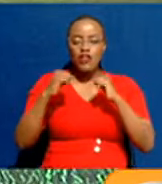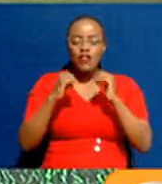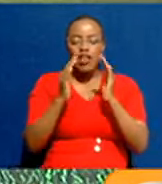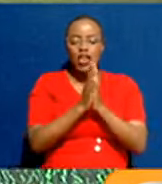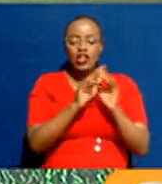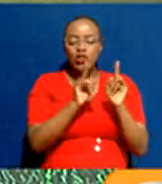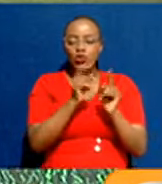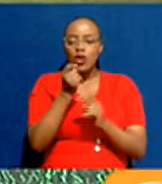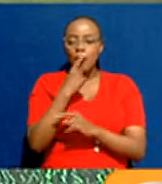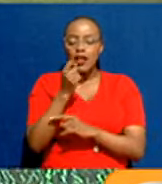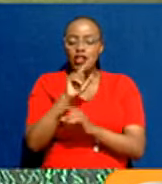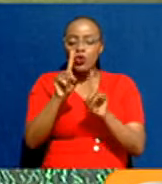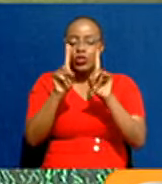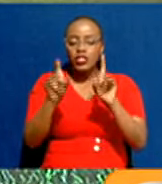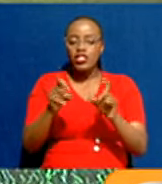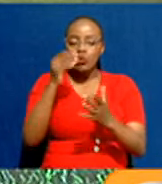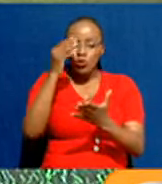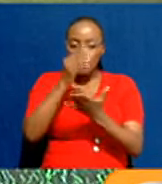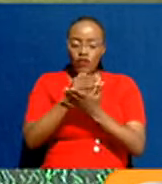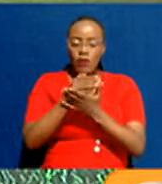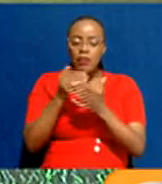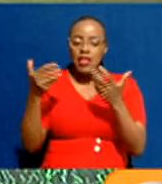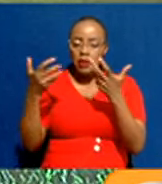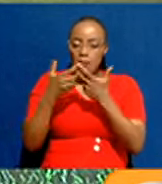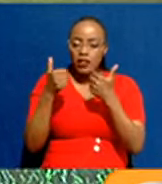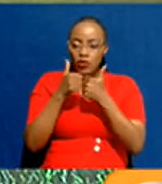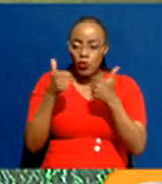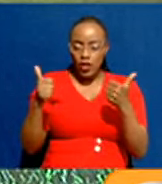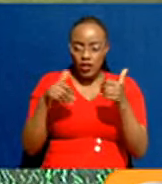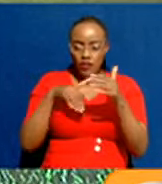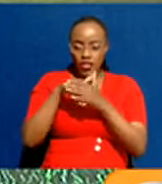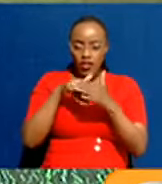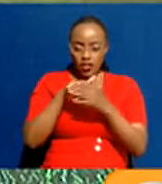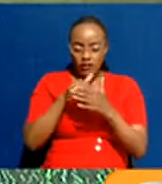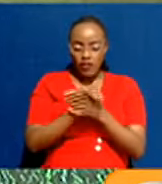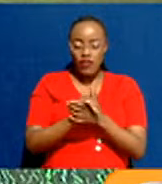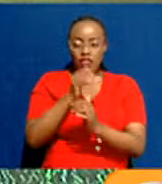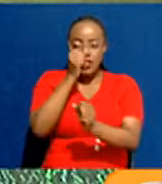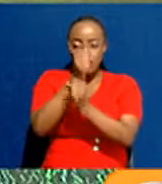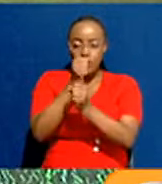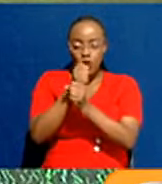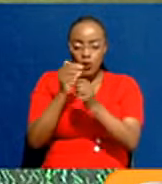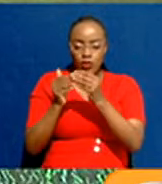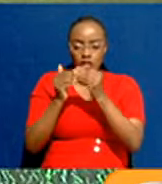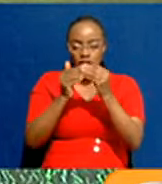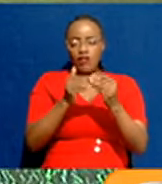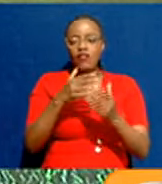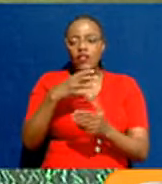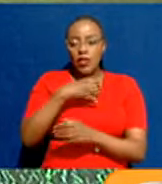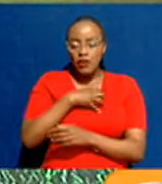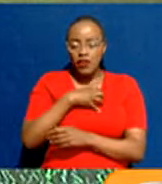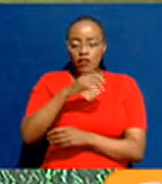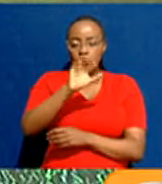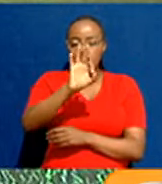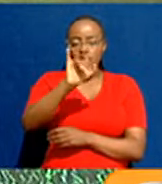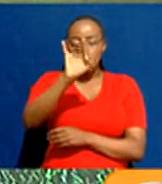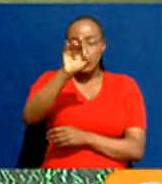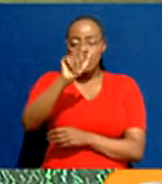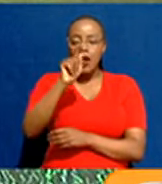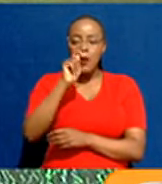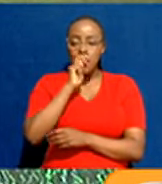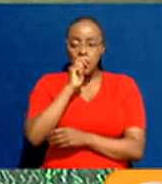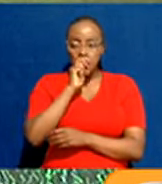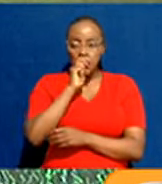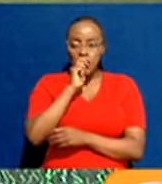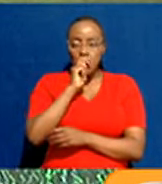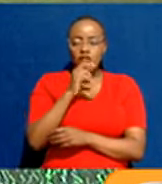medical tests to ascertain their fitness to officiate the league matches. The exercise was led by retired FIFA referees